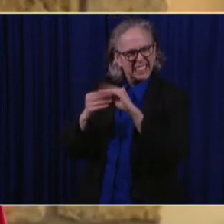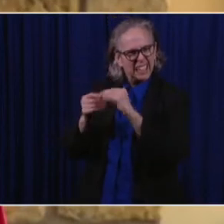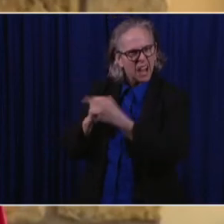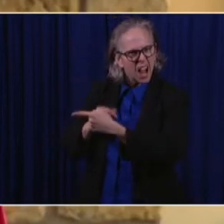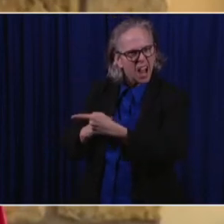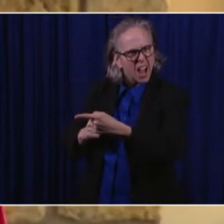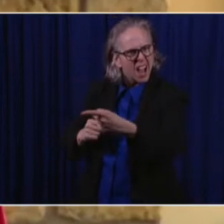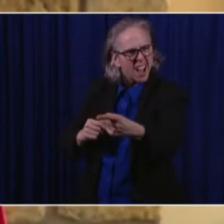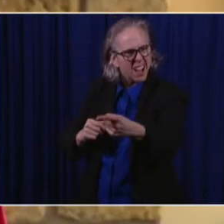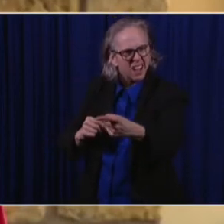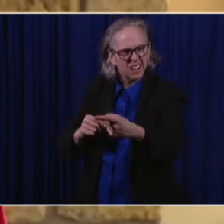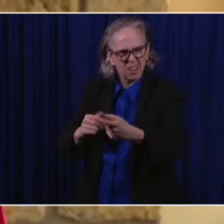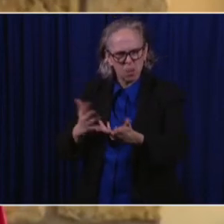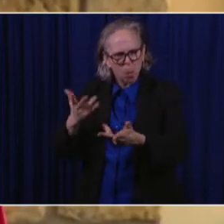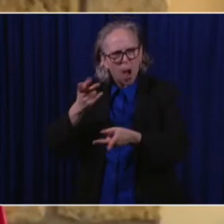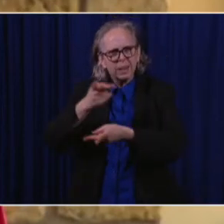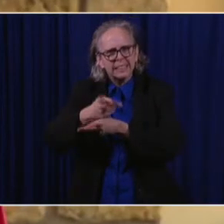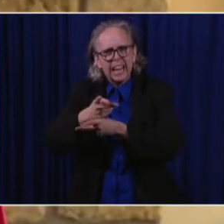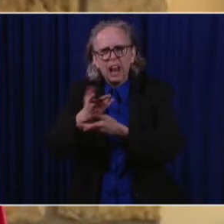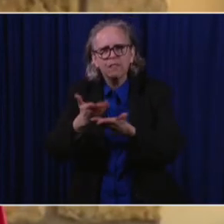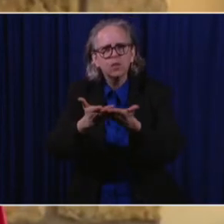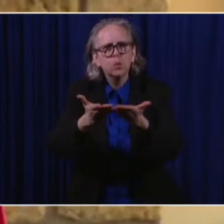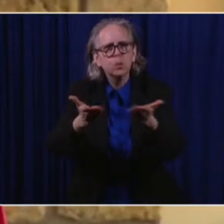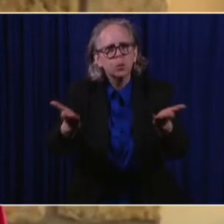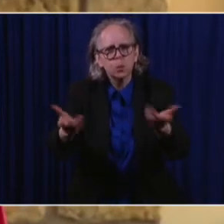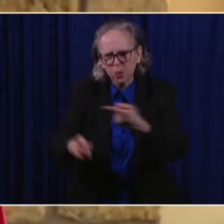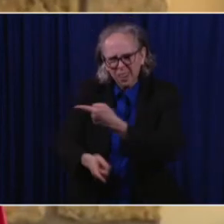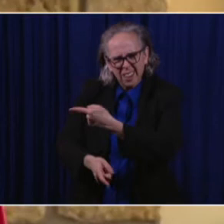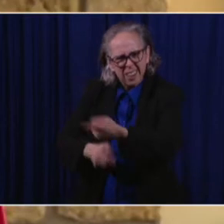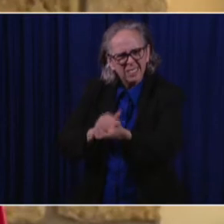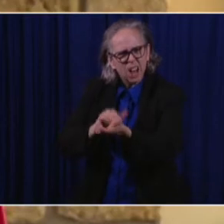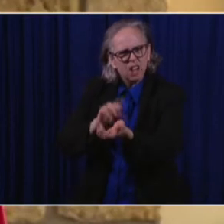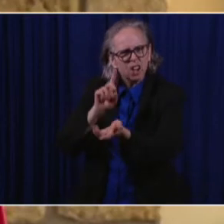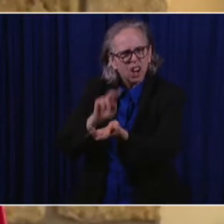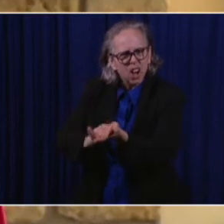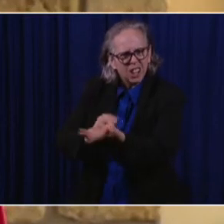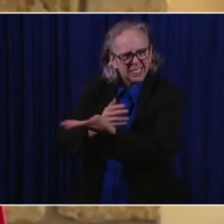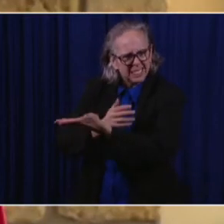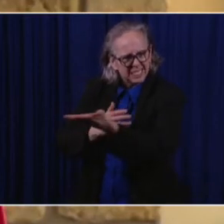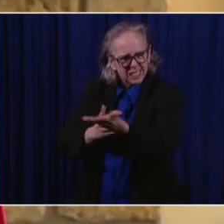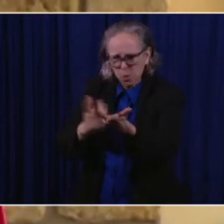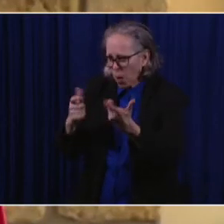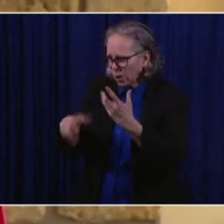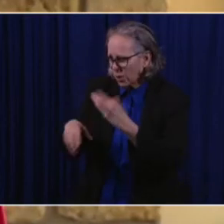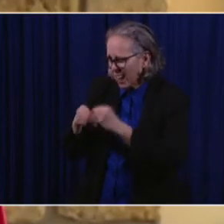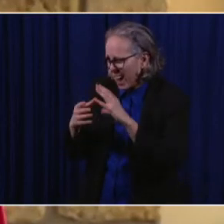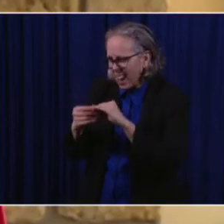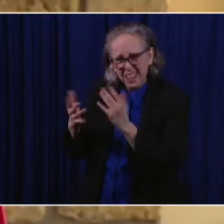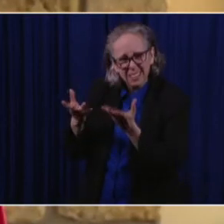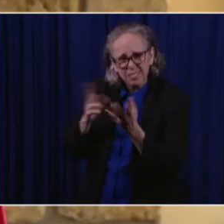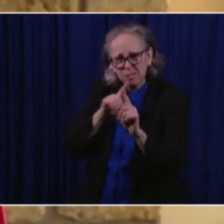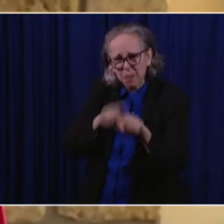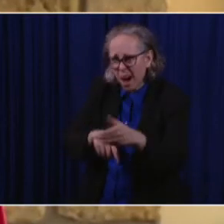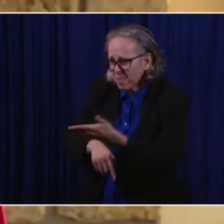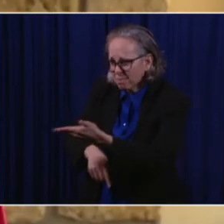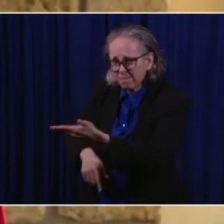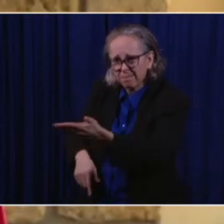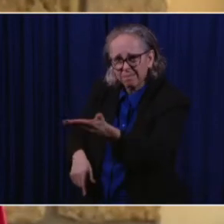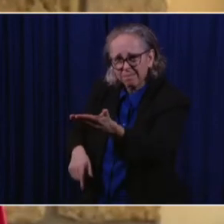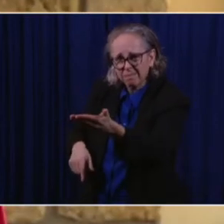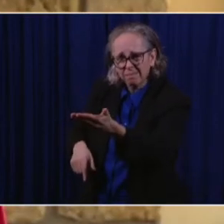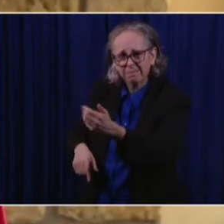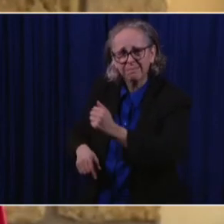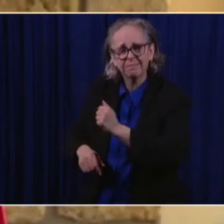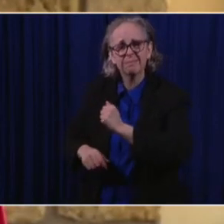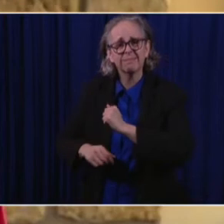us, they and the other health workers. So I don't know if any of the doctors want to comment on that or not, or Rhonda, anybody?